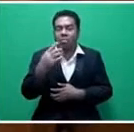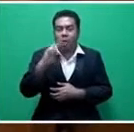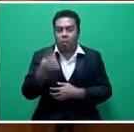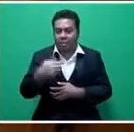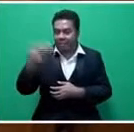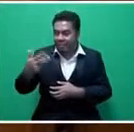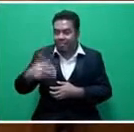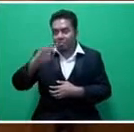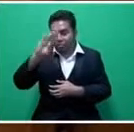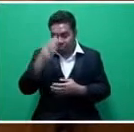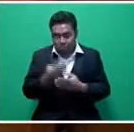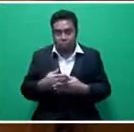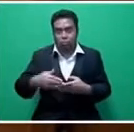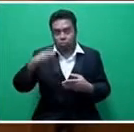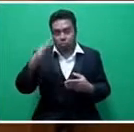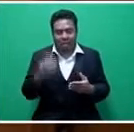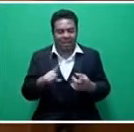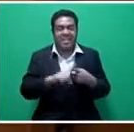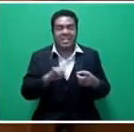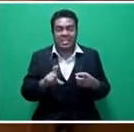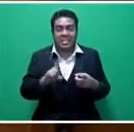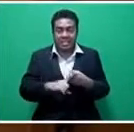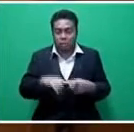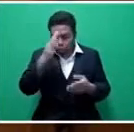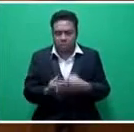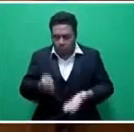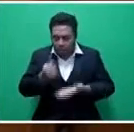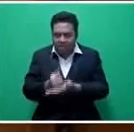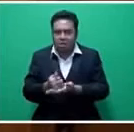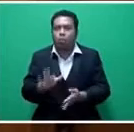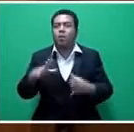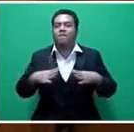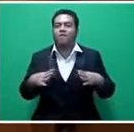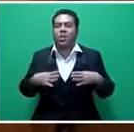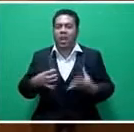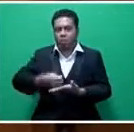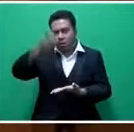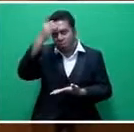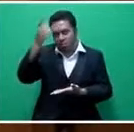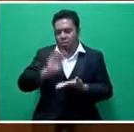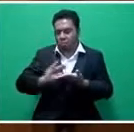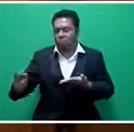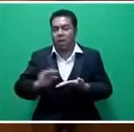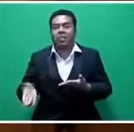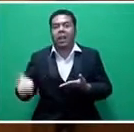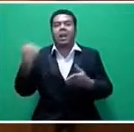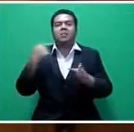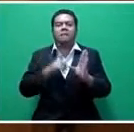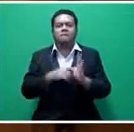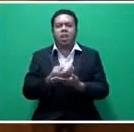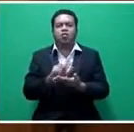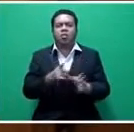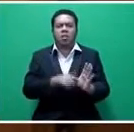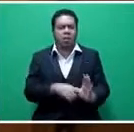64,019 secondary school students and thousands of ECE students were assisted through the free education grant in the last financial year alone.